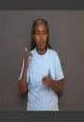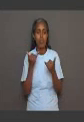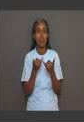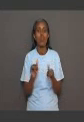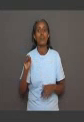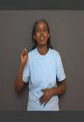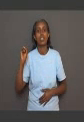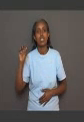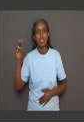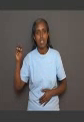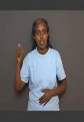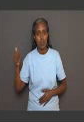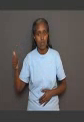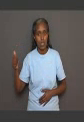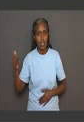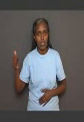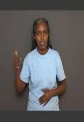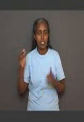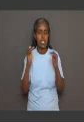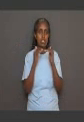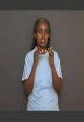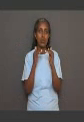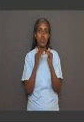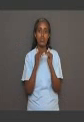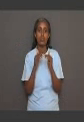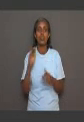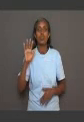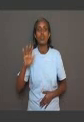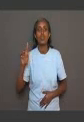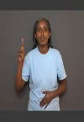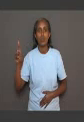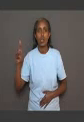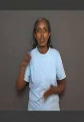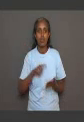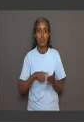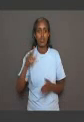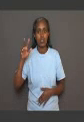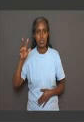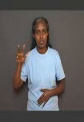12 over the sine of A is equal to